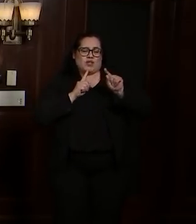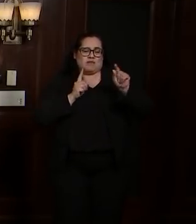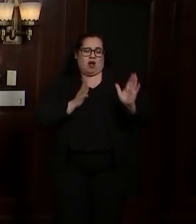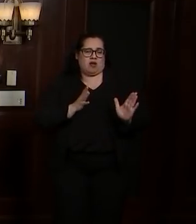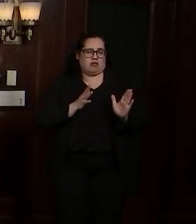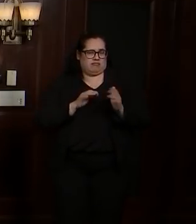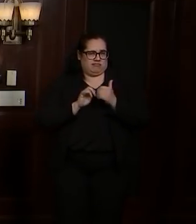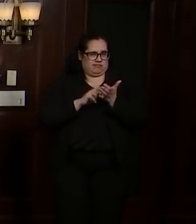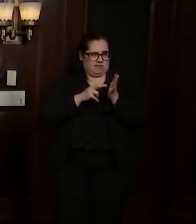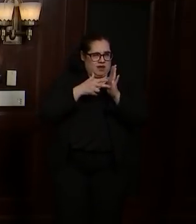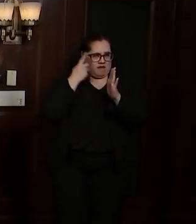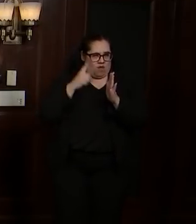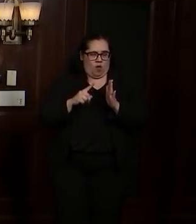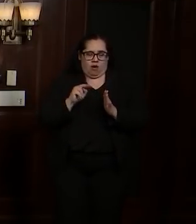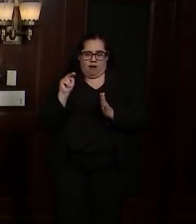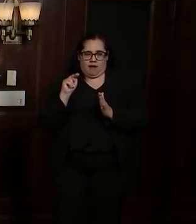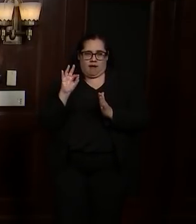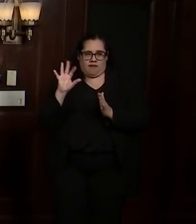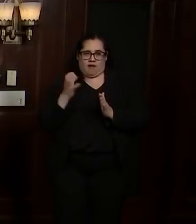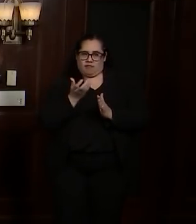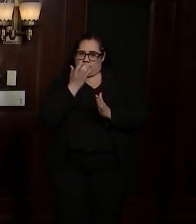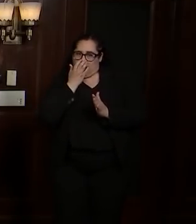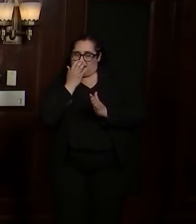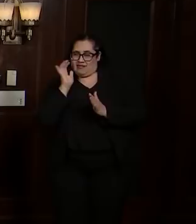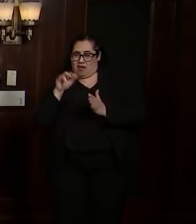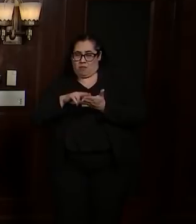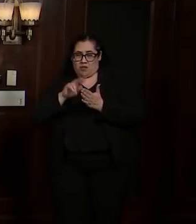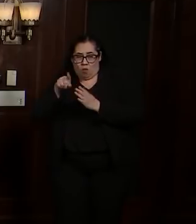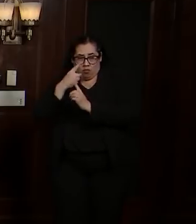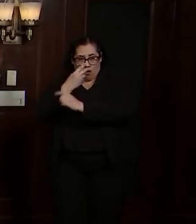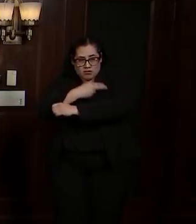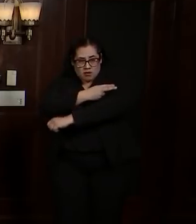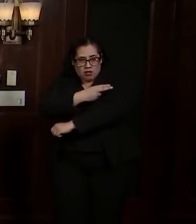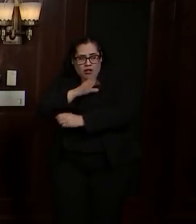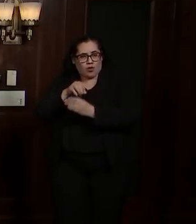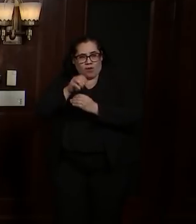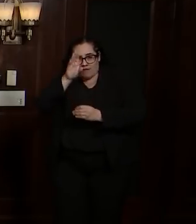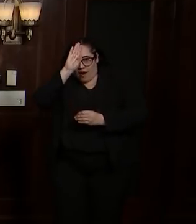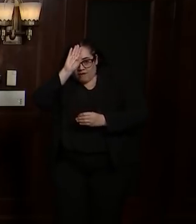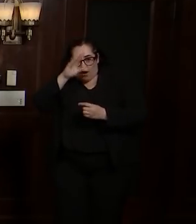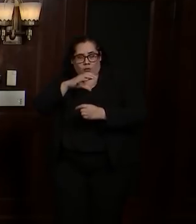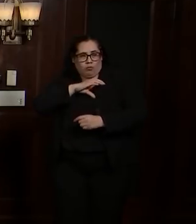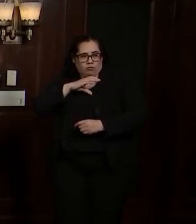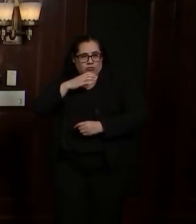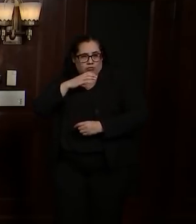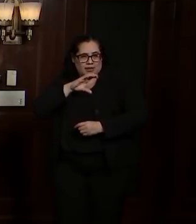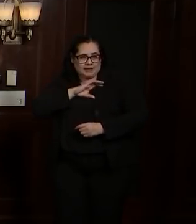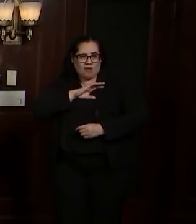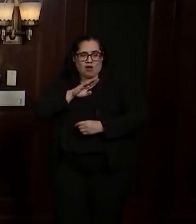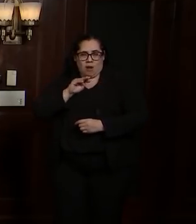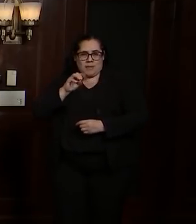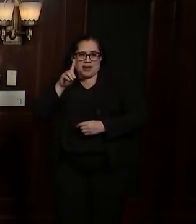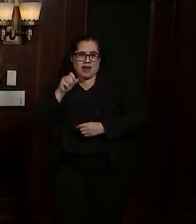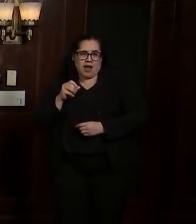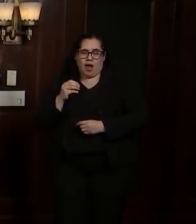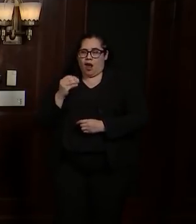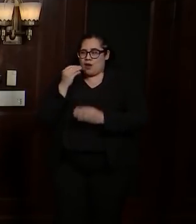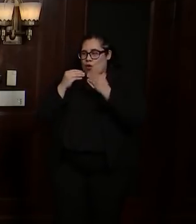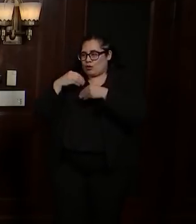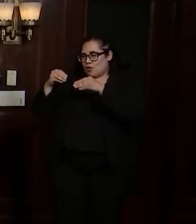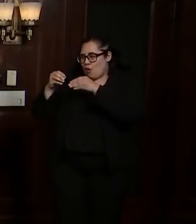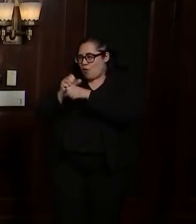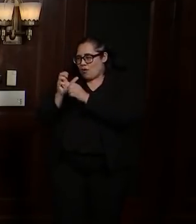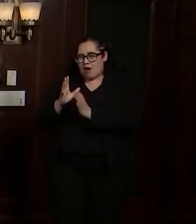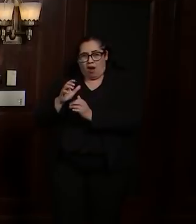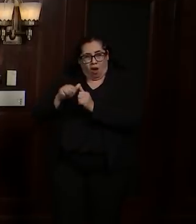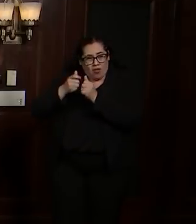the N95 mask? Is it only people in hospitals, or does that include firefighters, police officers, the media, grocery store workers, other people